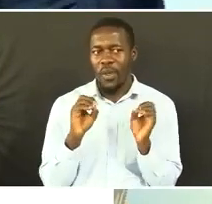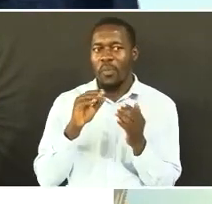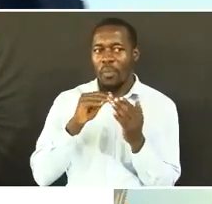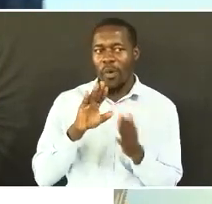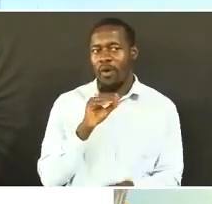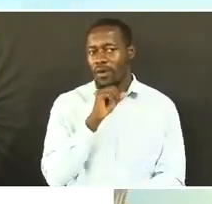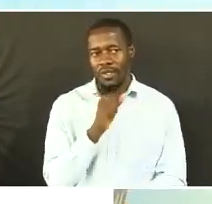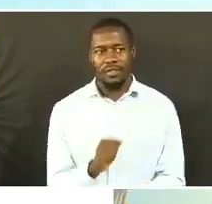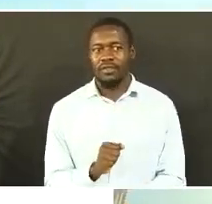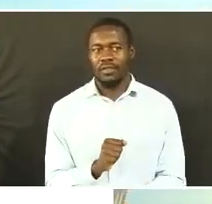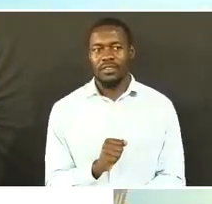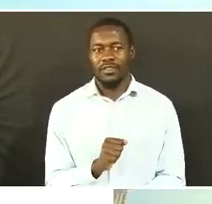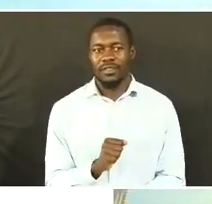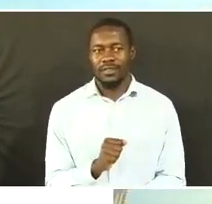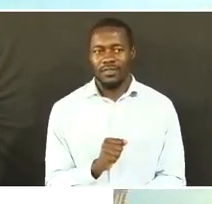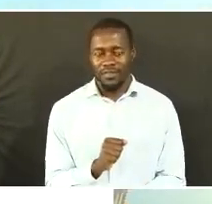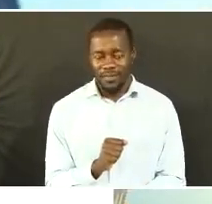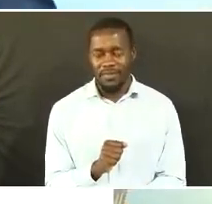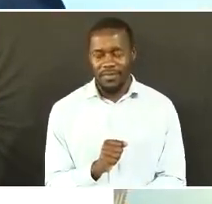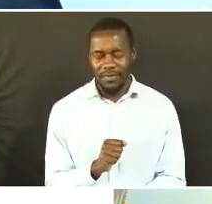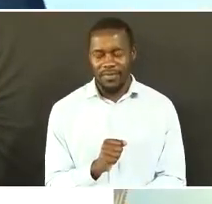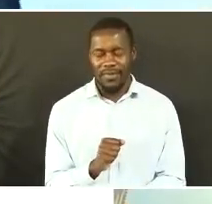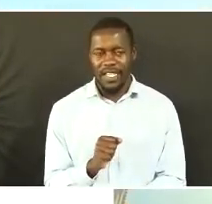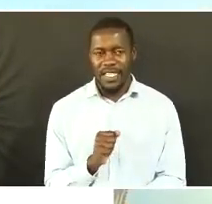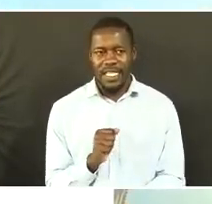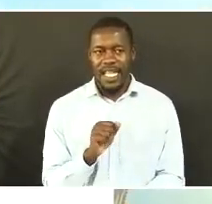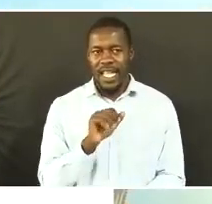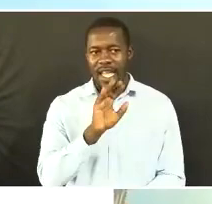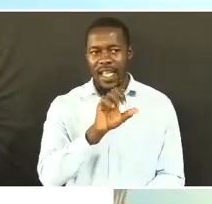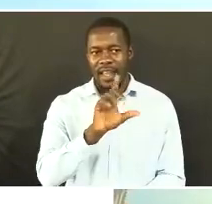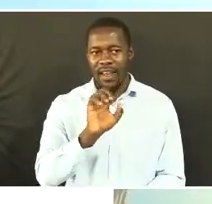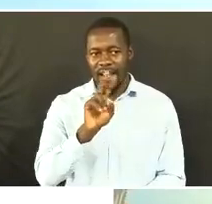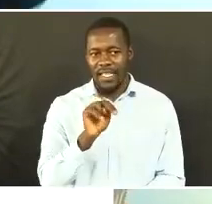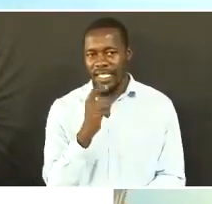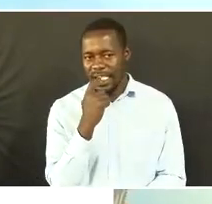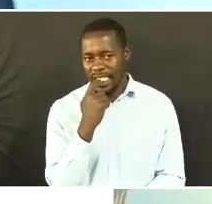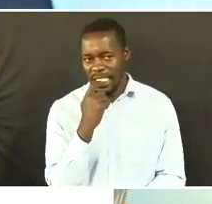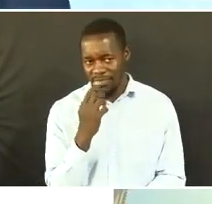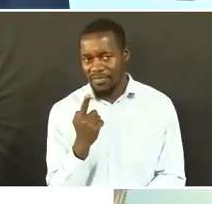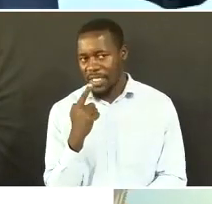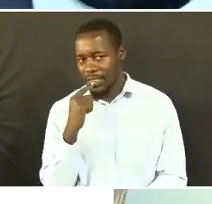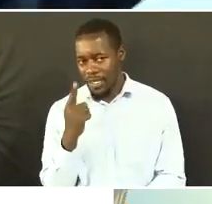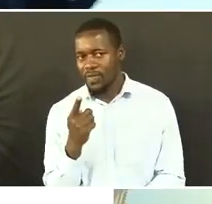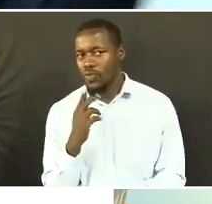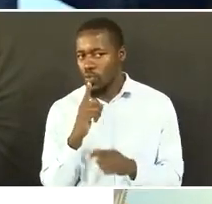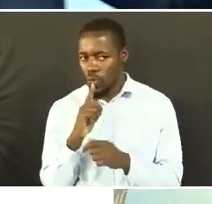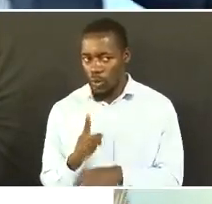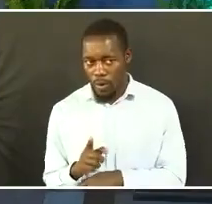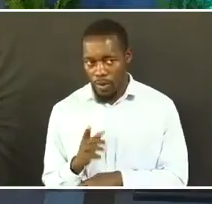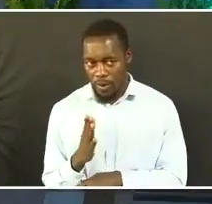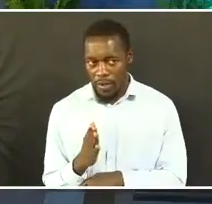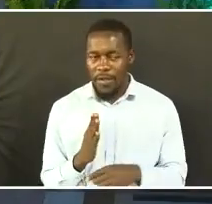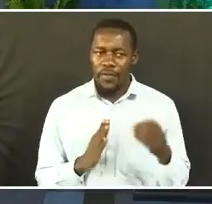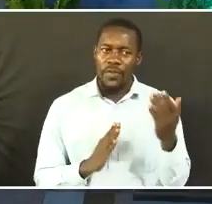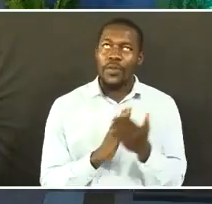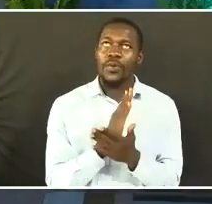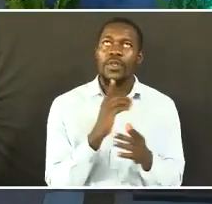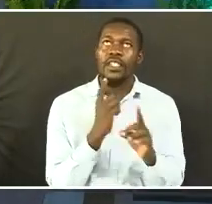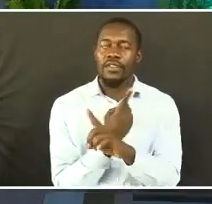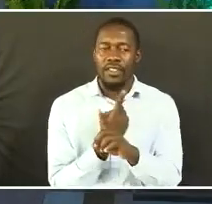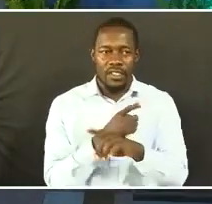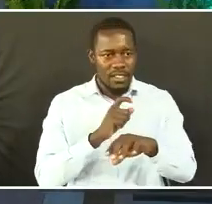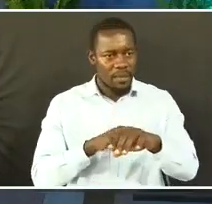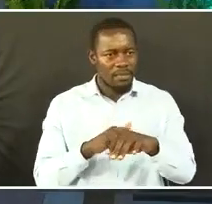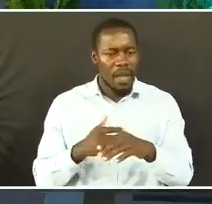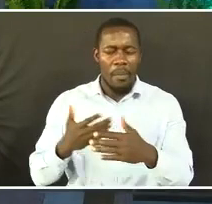a divine hand has preserved its purity. Would you say amen? Throughout the ages, a divine hand has preserved